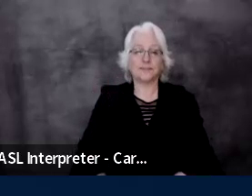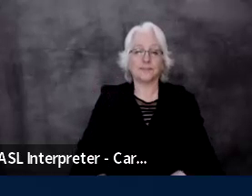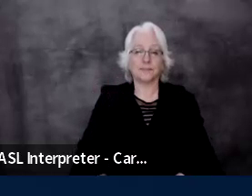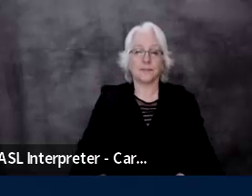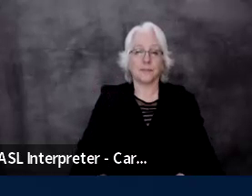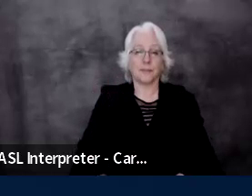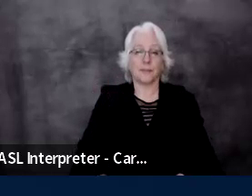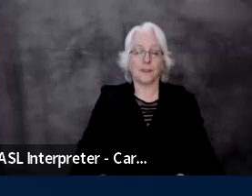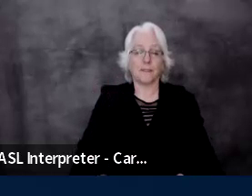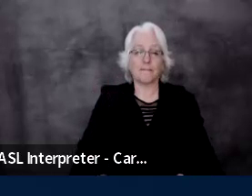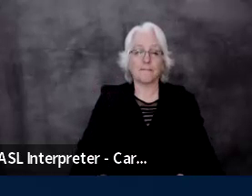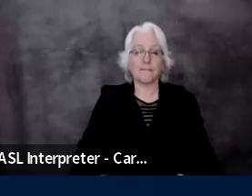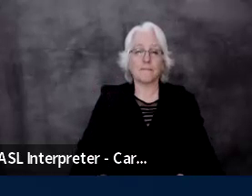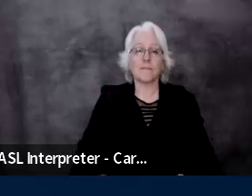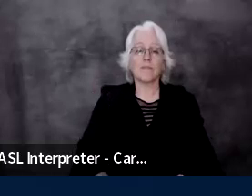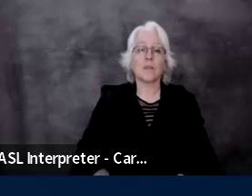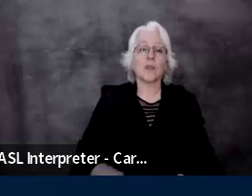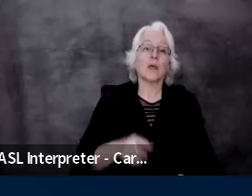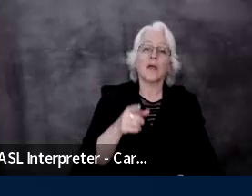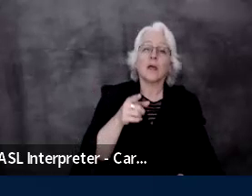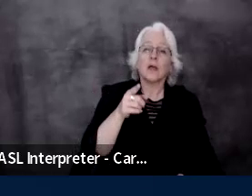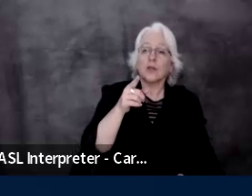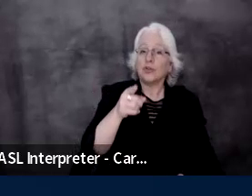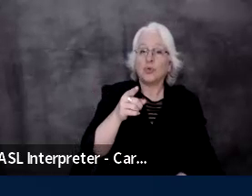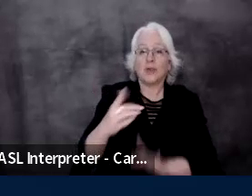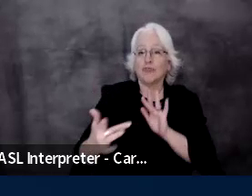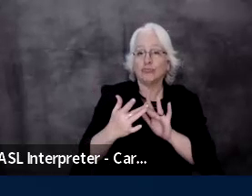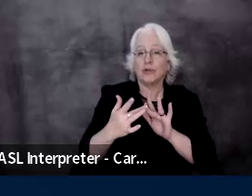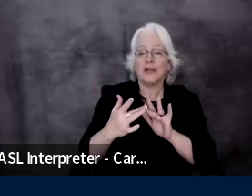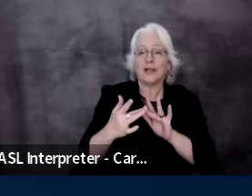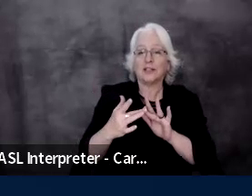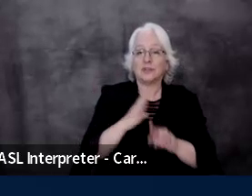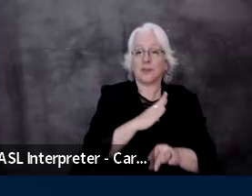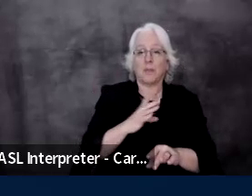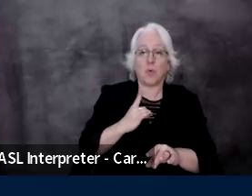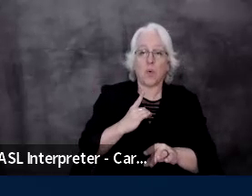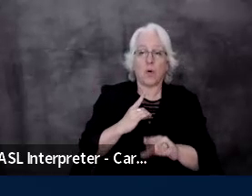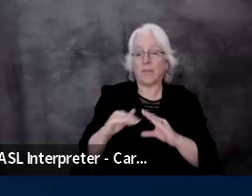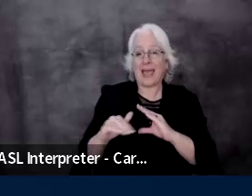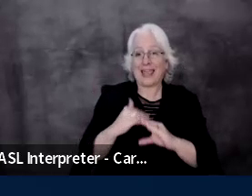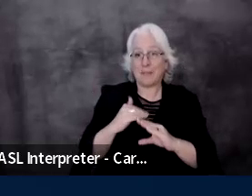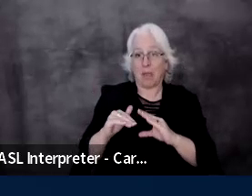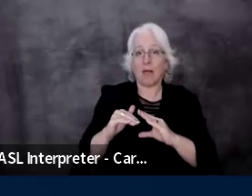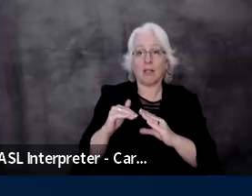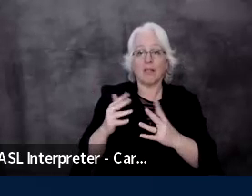You can reach the Access Board on the topic of AI by email, and